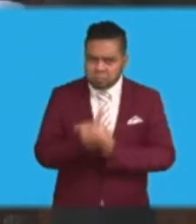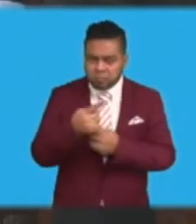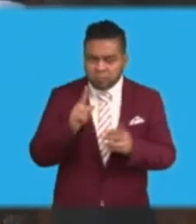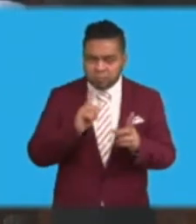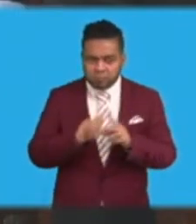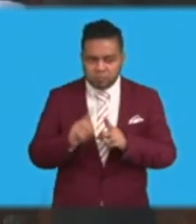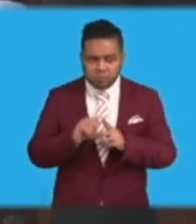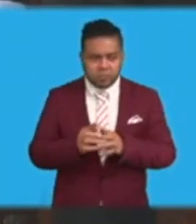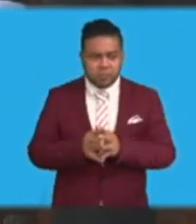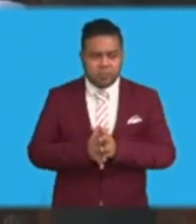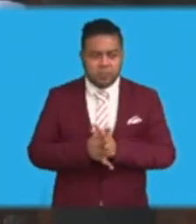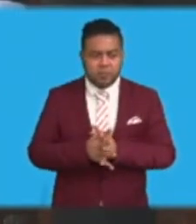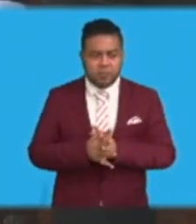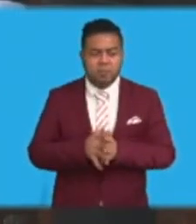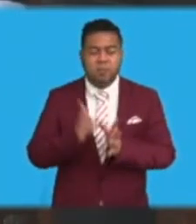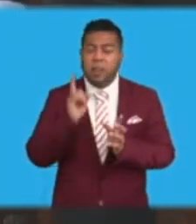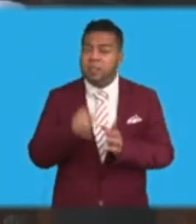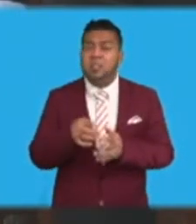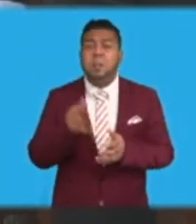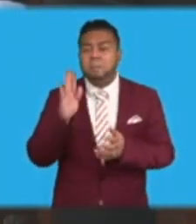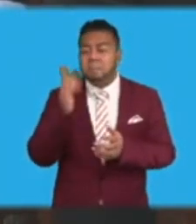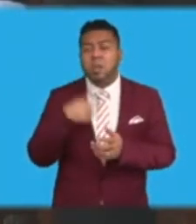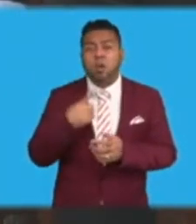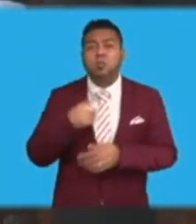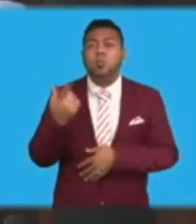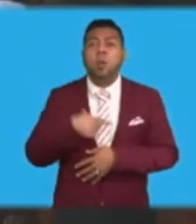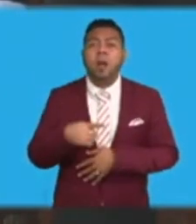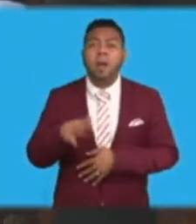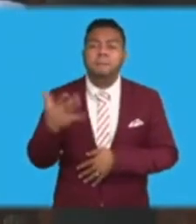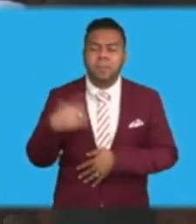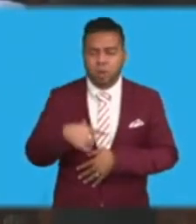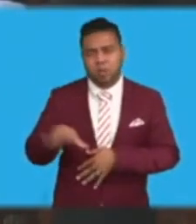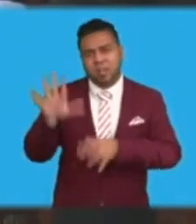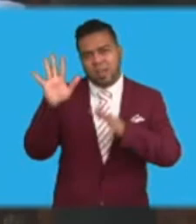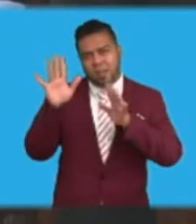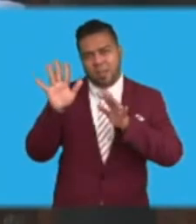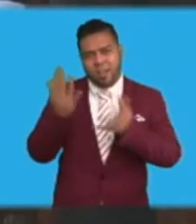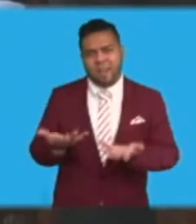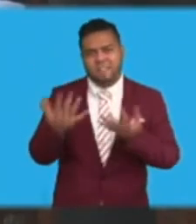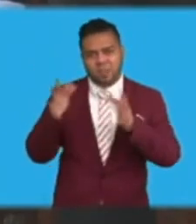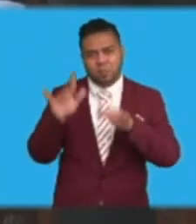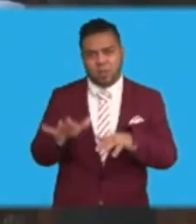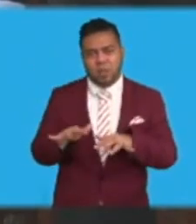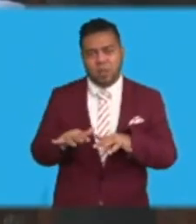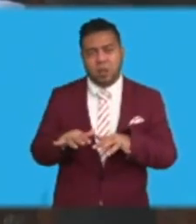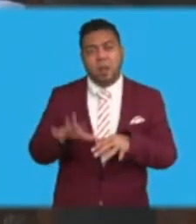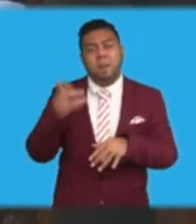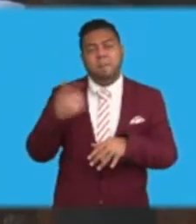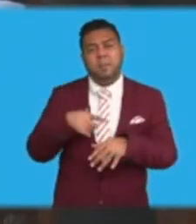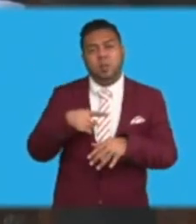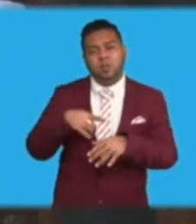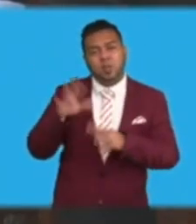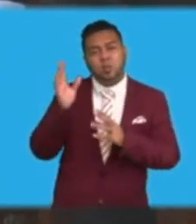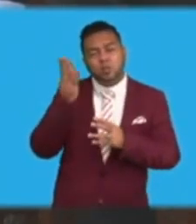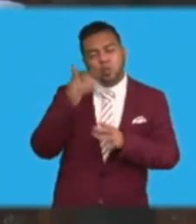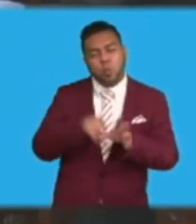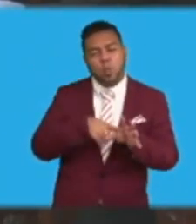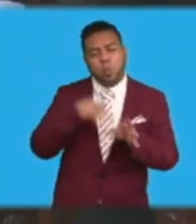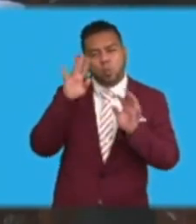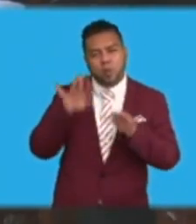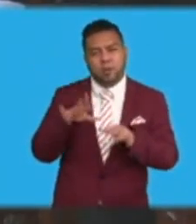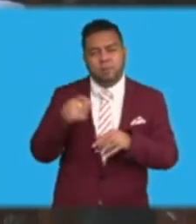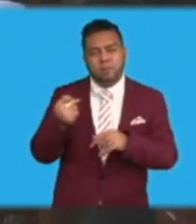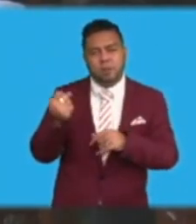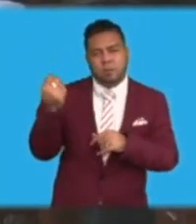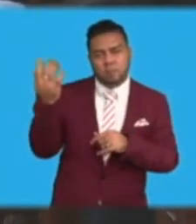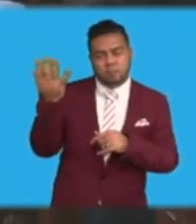and is usually as a result of heavy rain caused by intense rainfall from slow-moving thunderstorms.